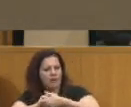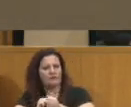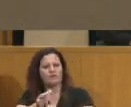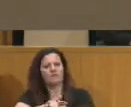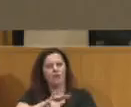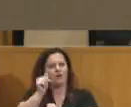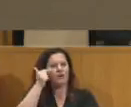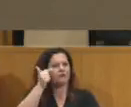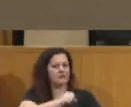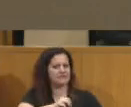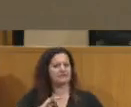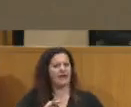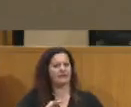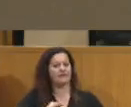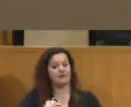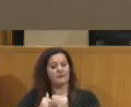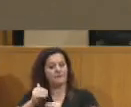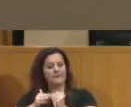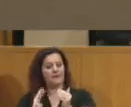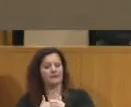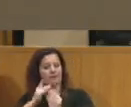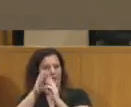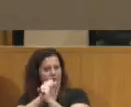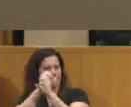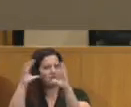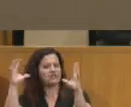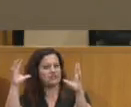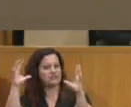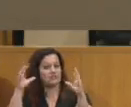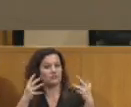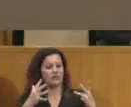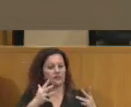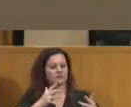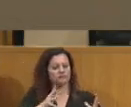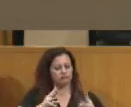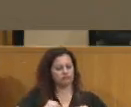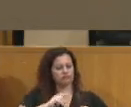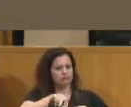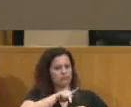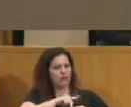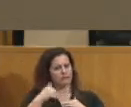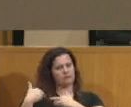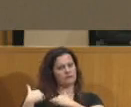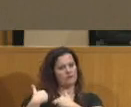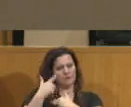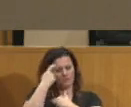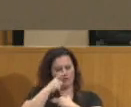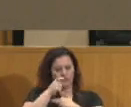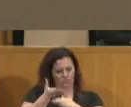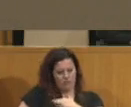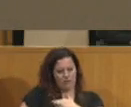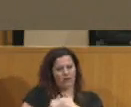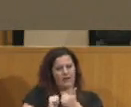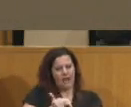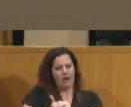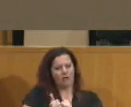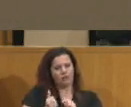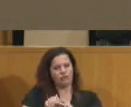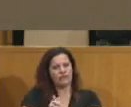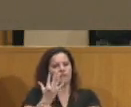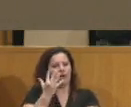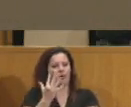Phipps, I thank you for serving this city sacrificially. You served with passion and commitment, and I wish you success in your